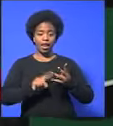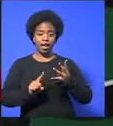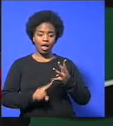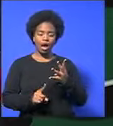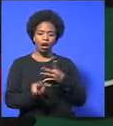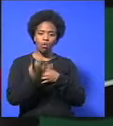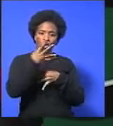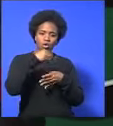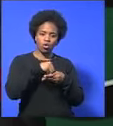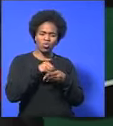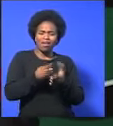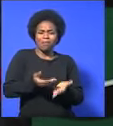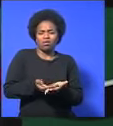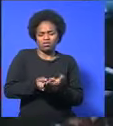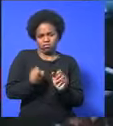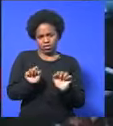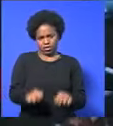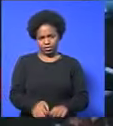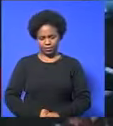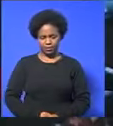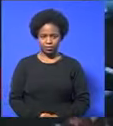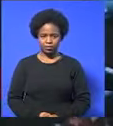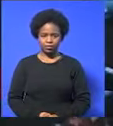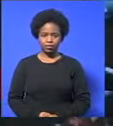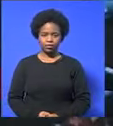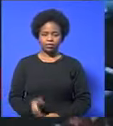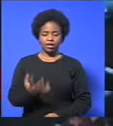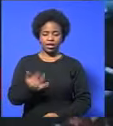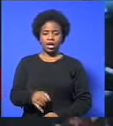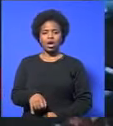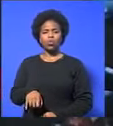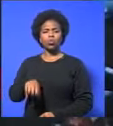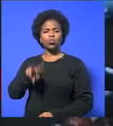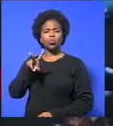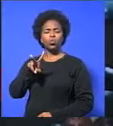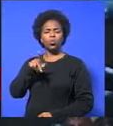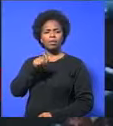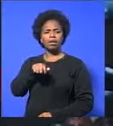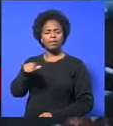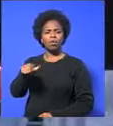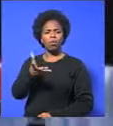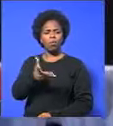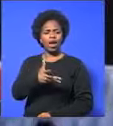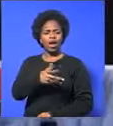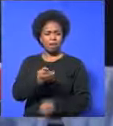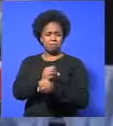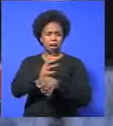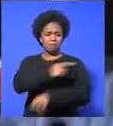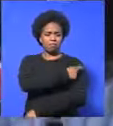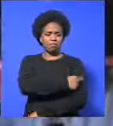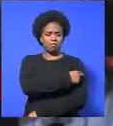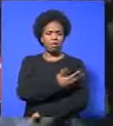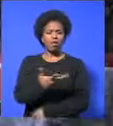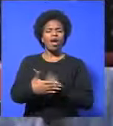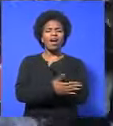we possibly can make it. To news from Zimbabwe now, and 2 people injured in a blast at a ZANU-PF